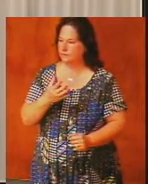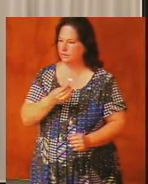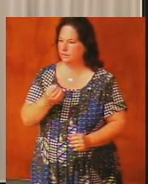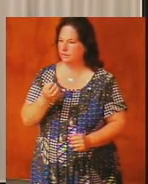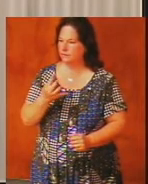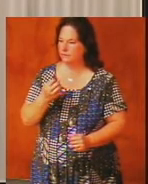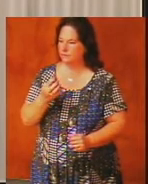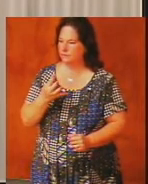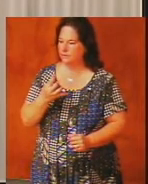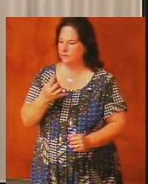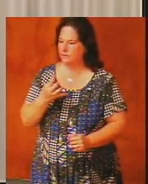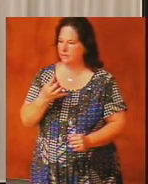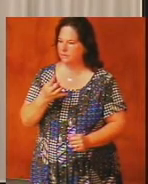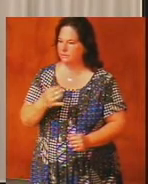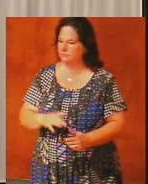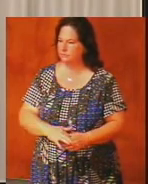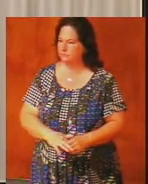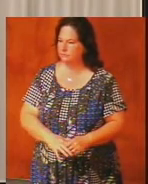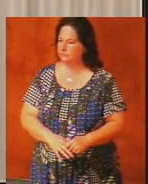and 14.